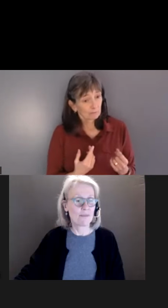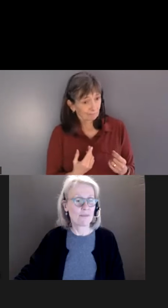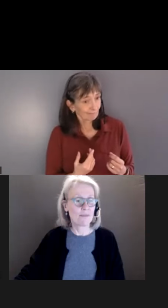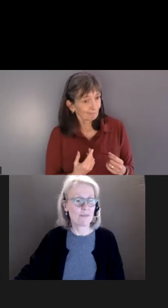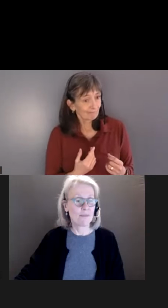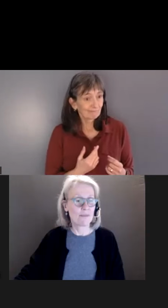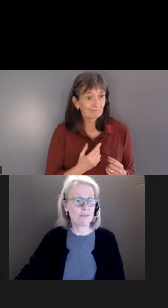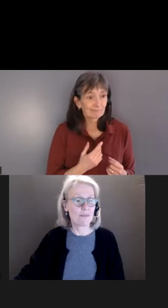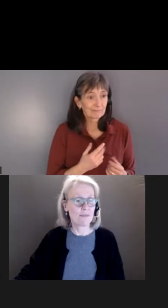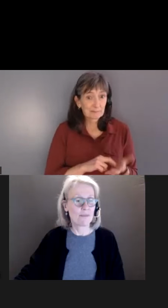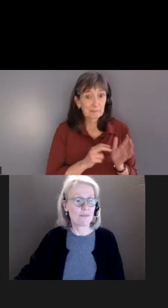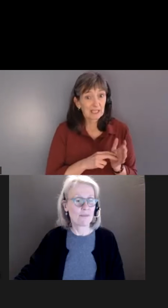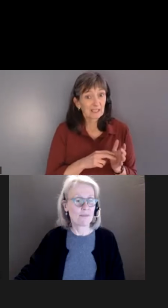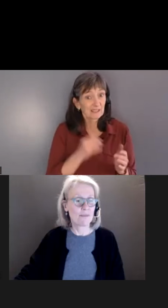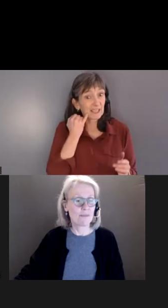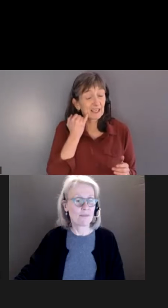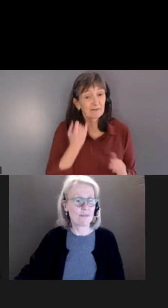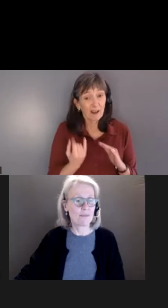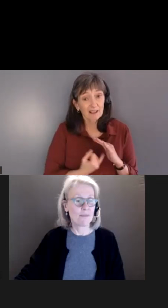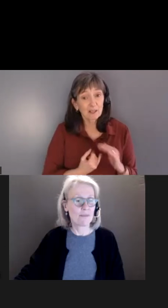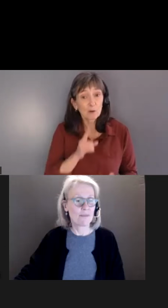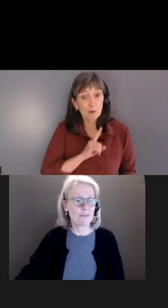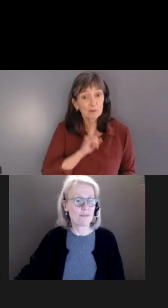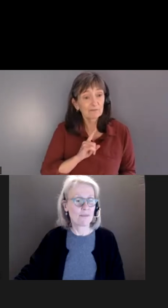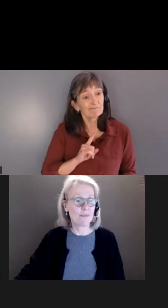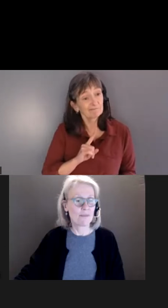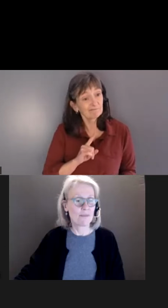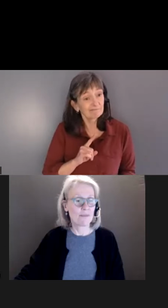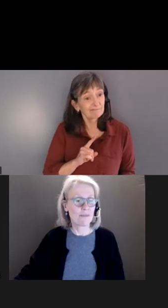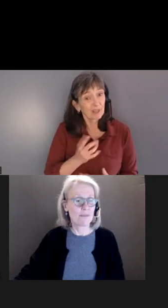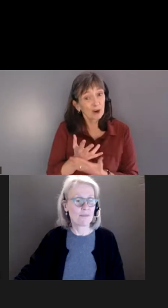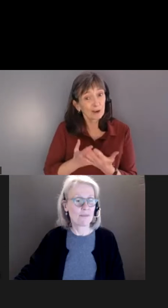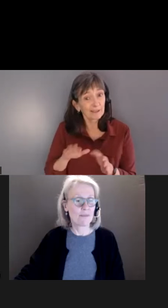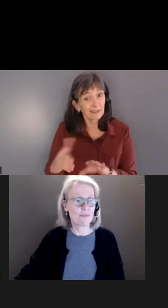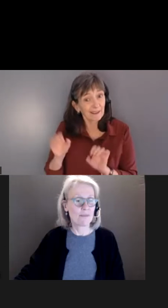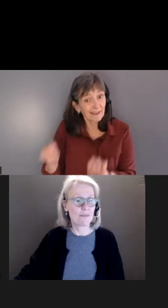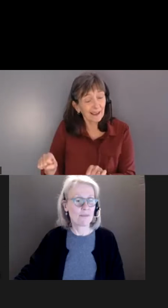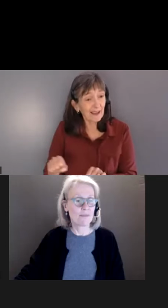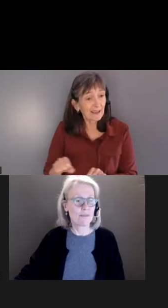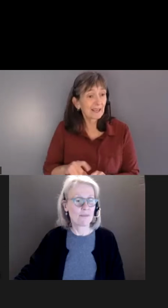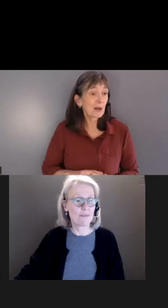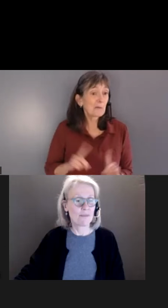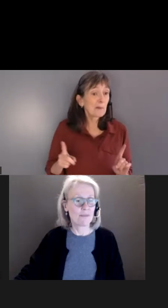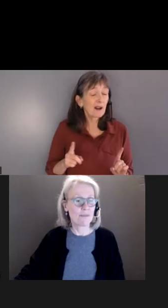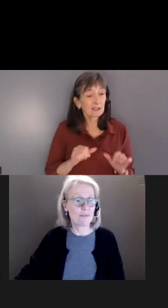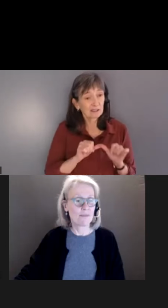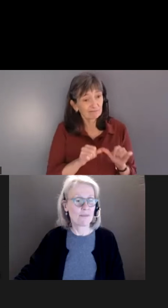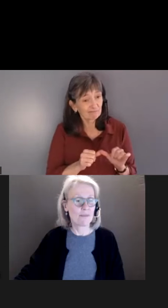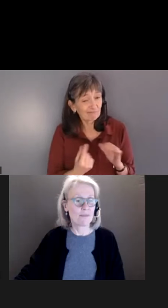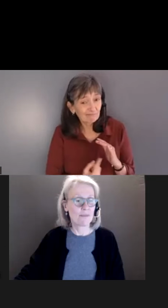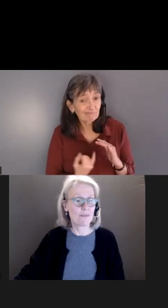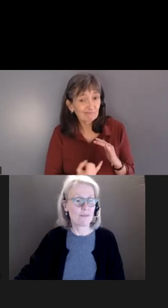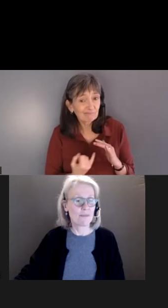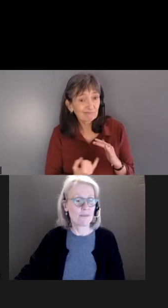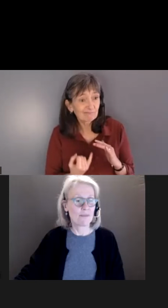of premature mortality. In fact, one prominent analysis found that the health effects of prolonged social isolation are equivalent